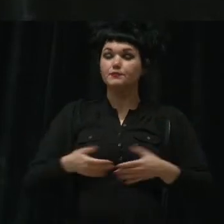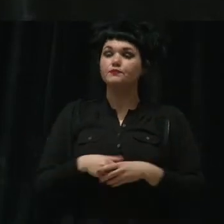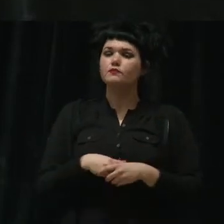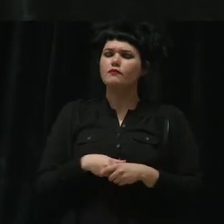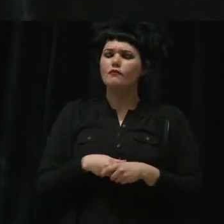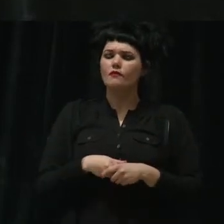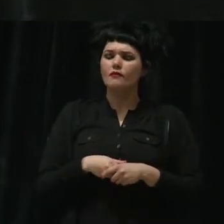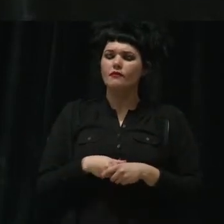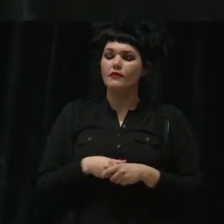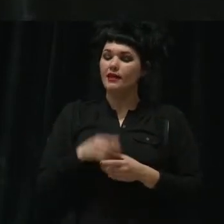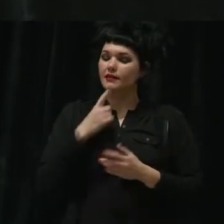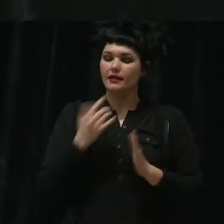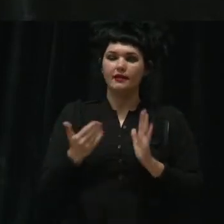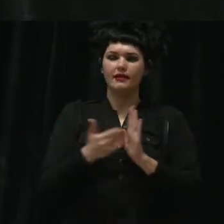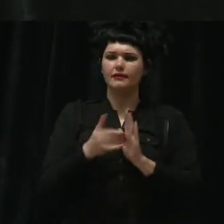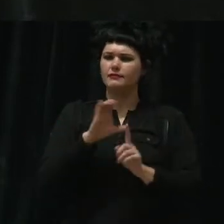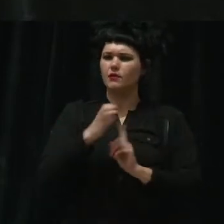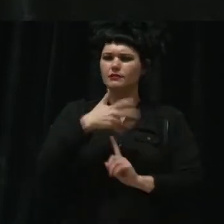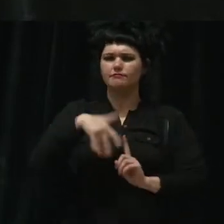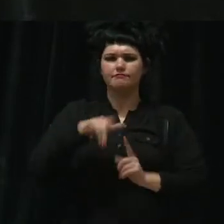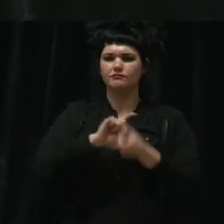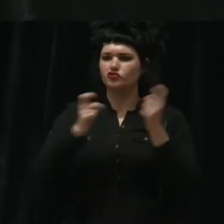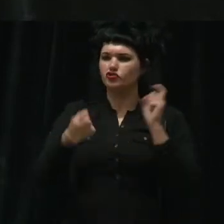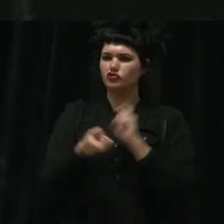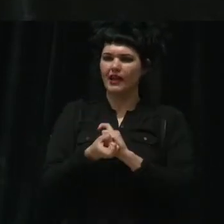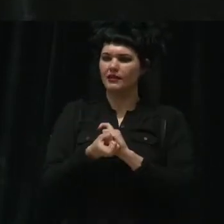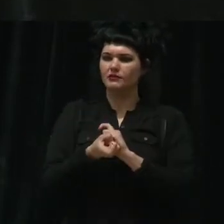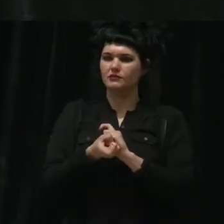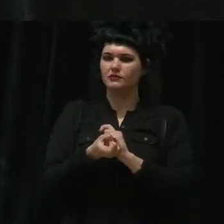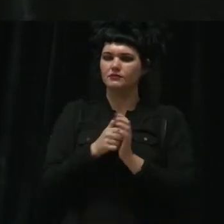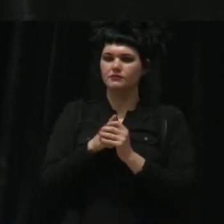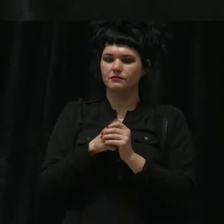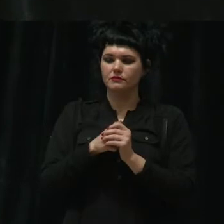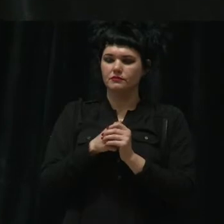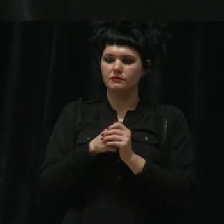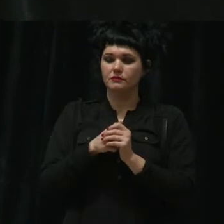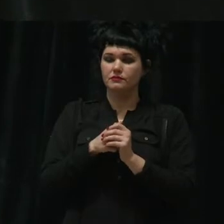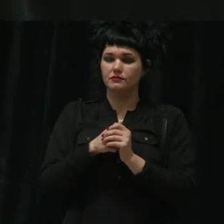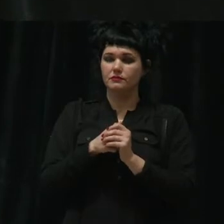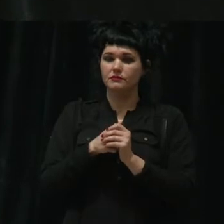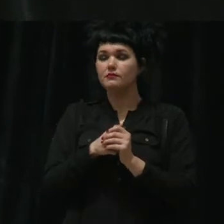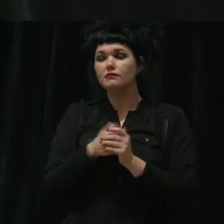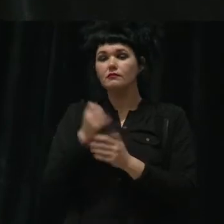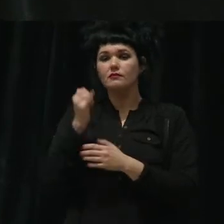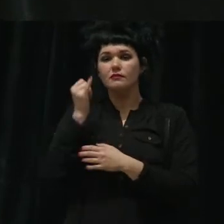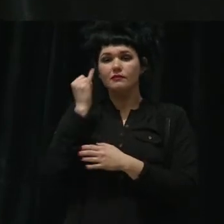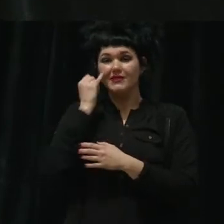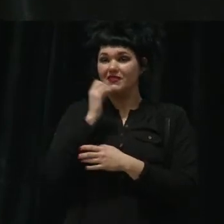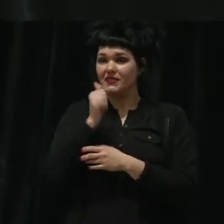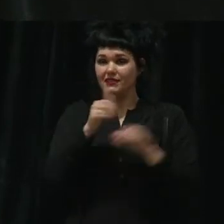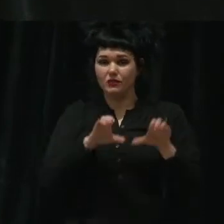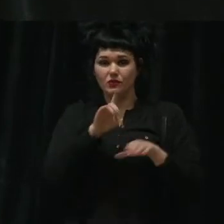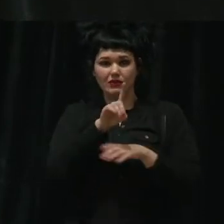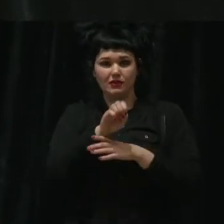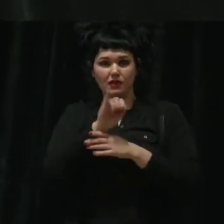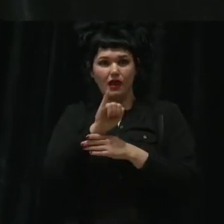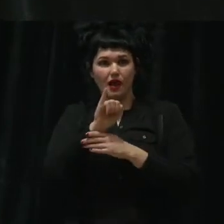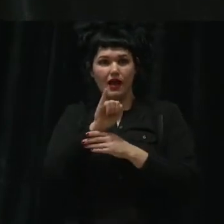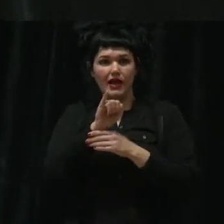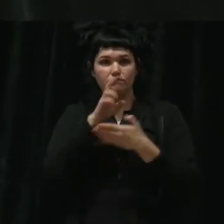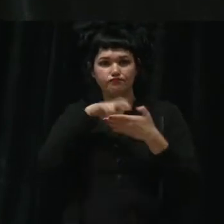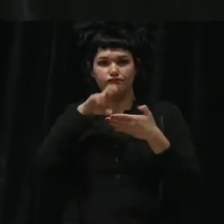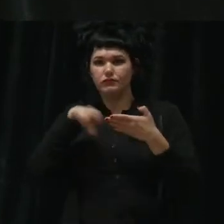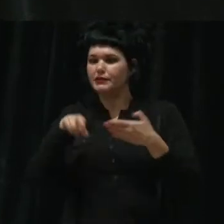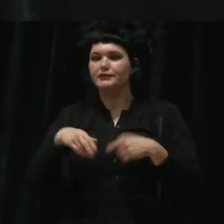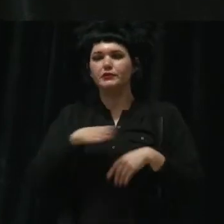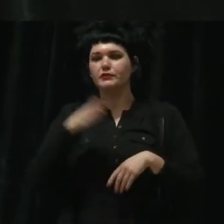the culture has changed. You would not apply to Michigan if you didn't at least do your DEI homework, or at least you wouldn't have